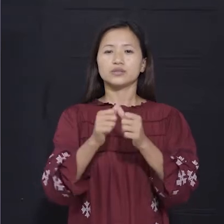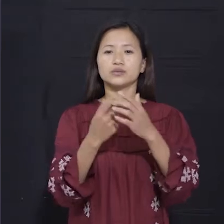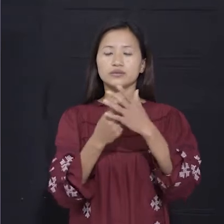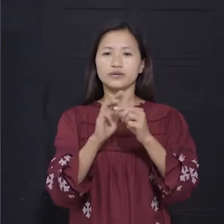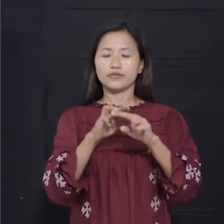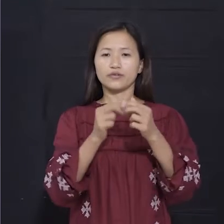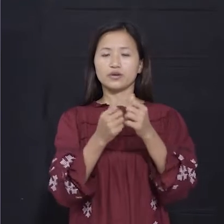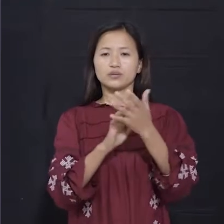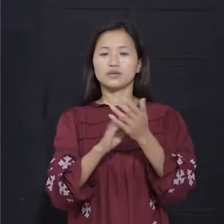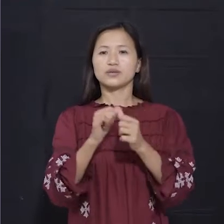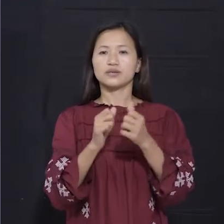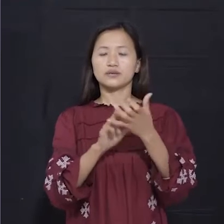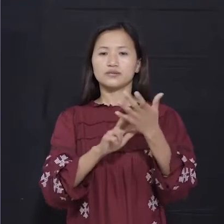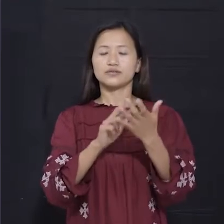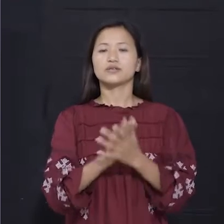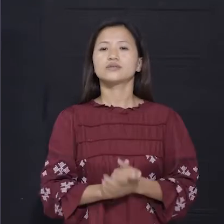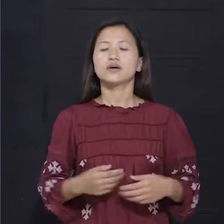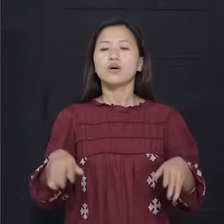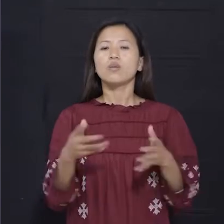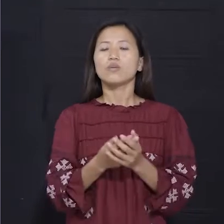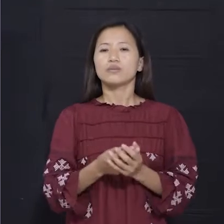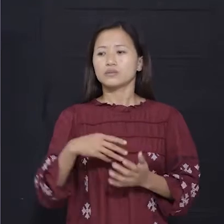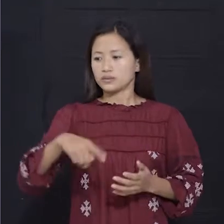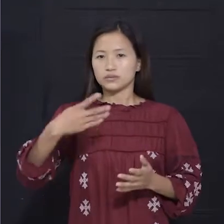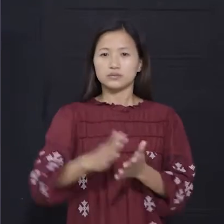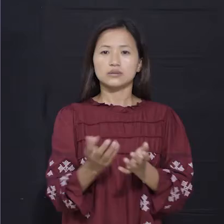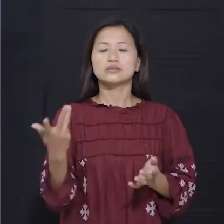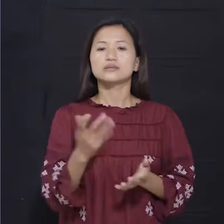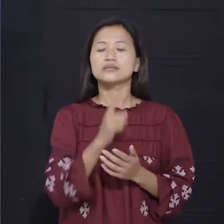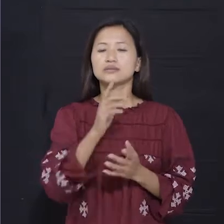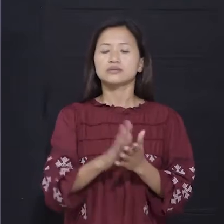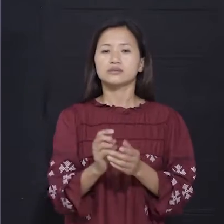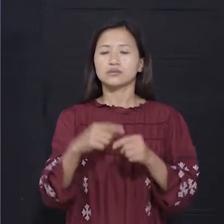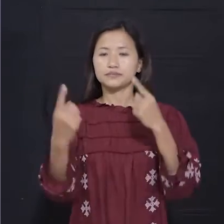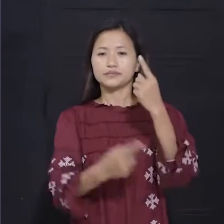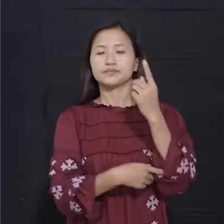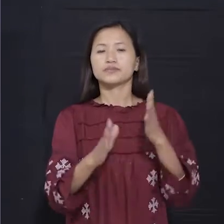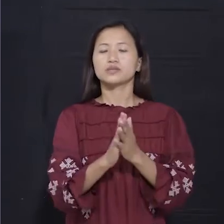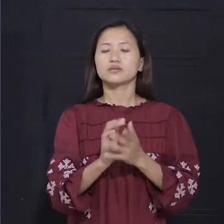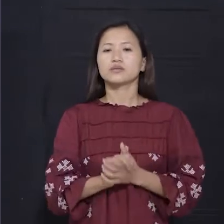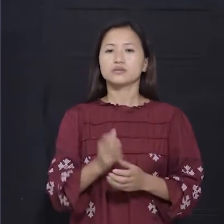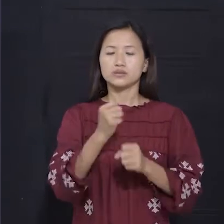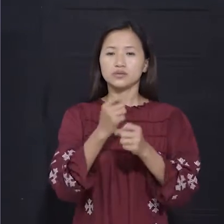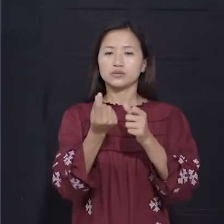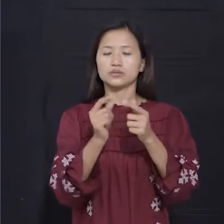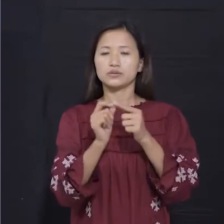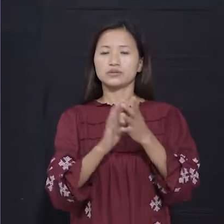later on I will also tell you why the Gupta dynasty came to an end. Alright, so let me begin